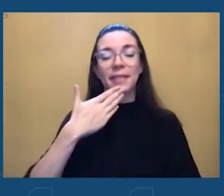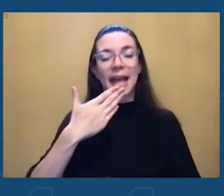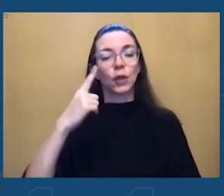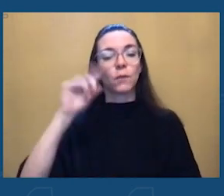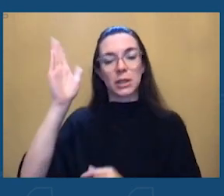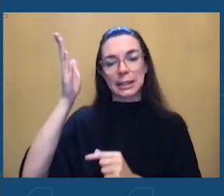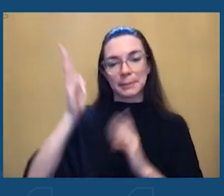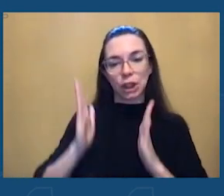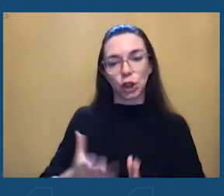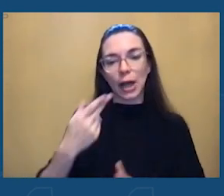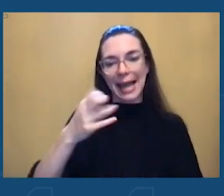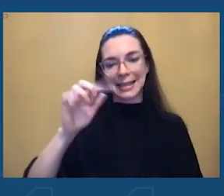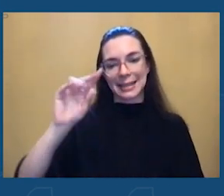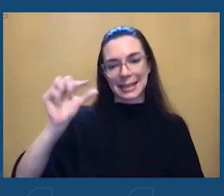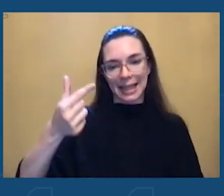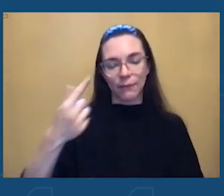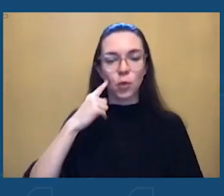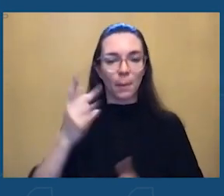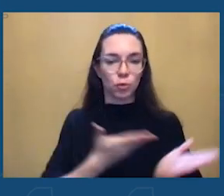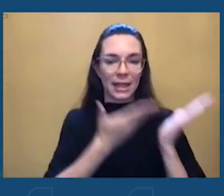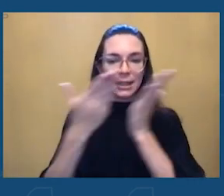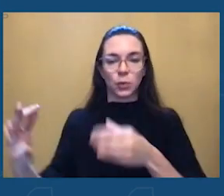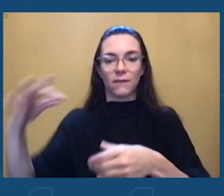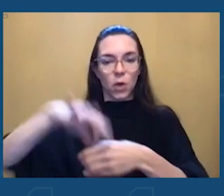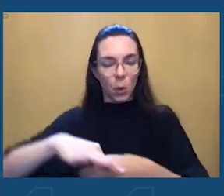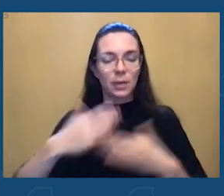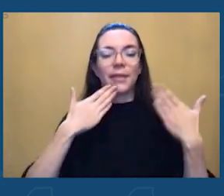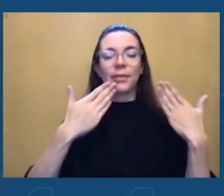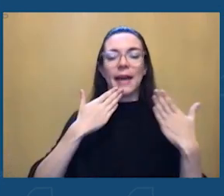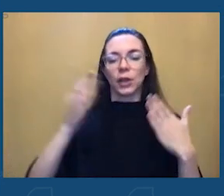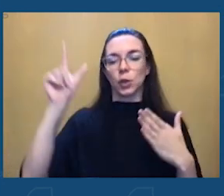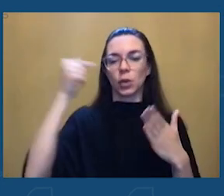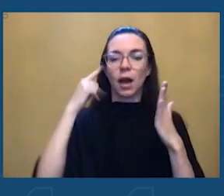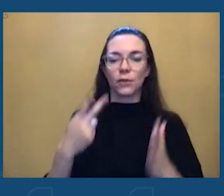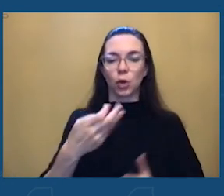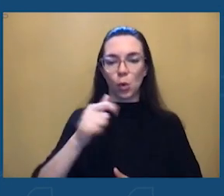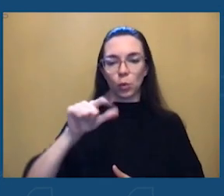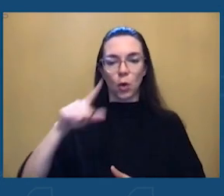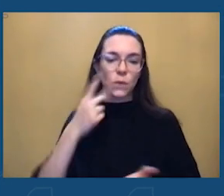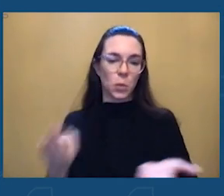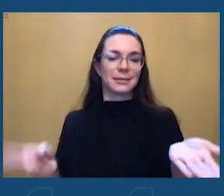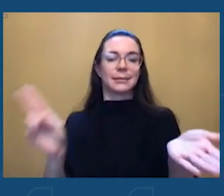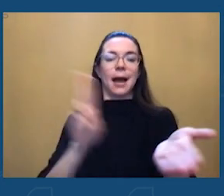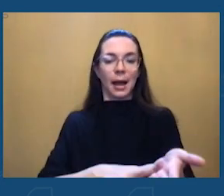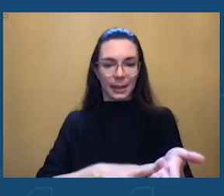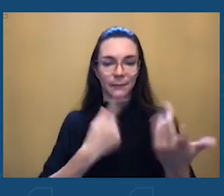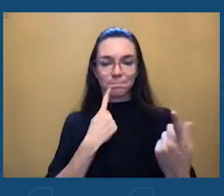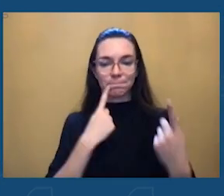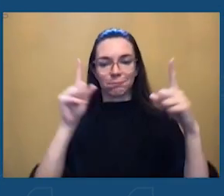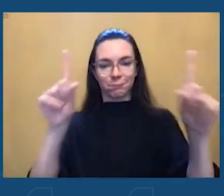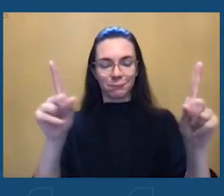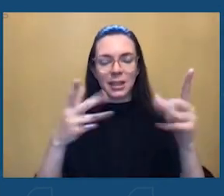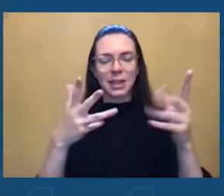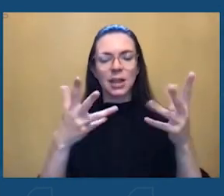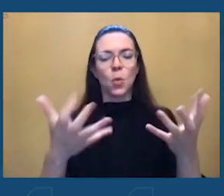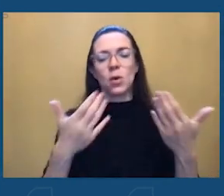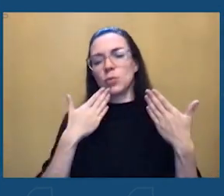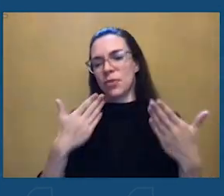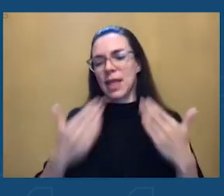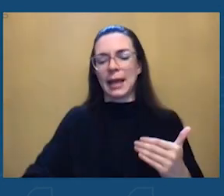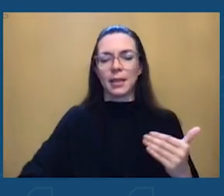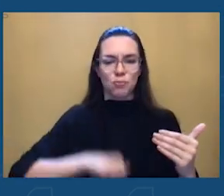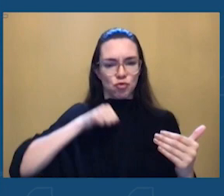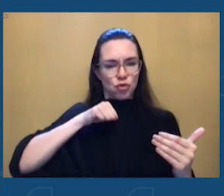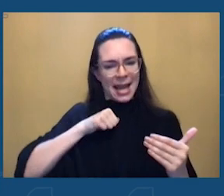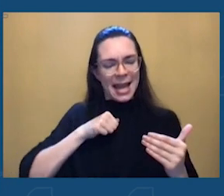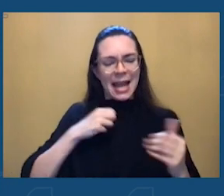and thank you, Governor Hochul, for signing it. I especially want to thank the brave and tireless survivors